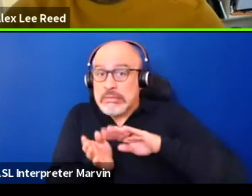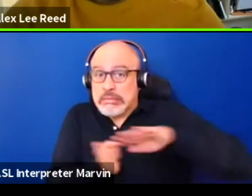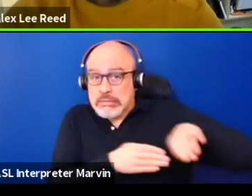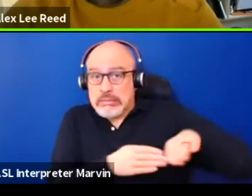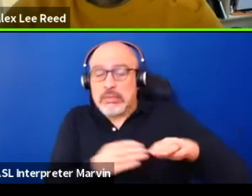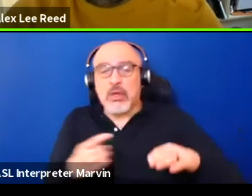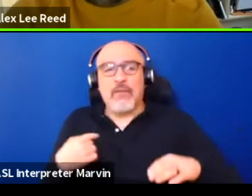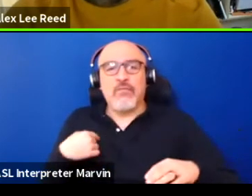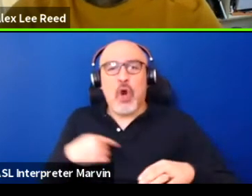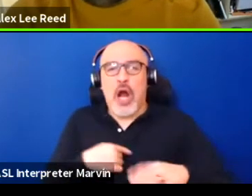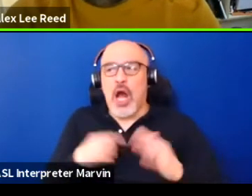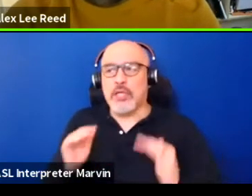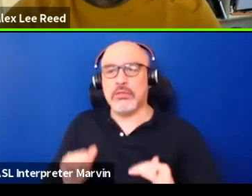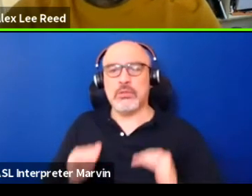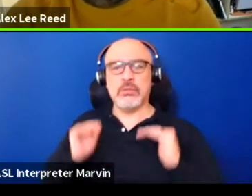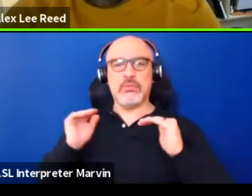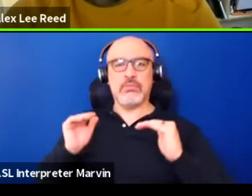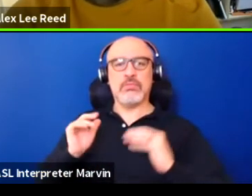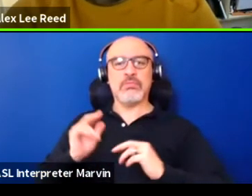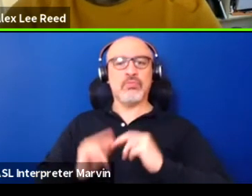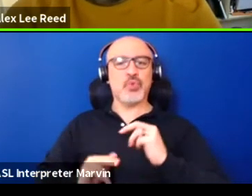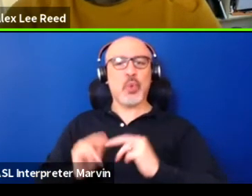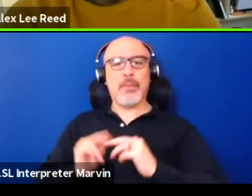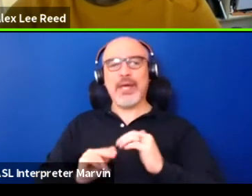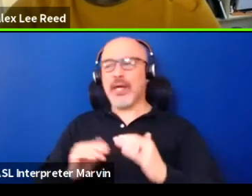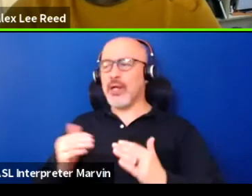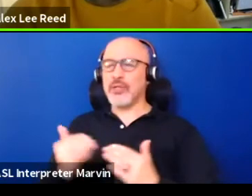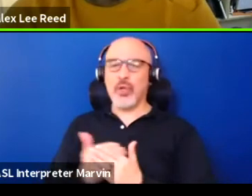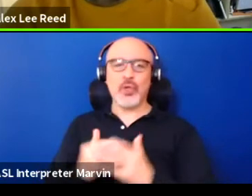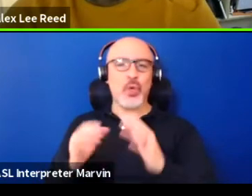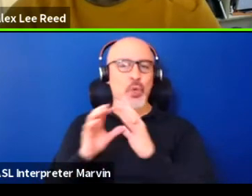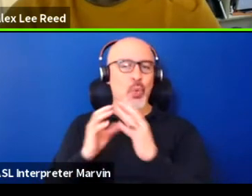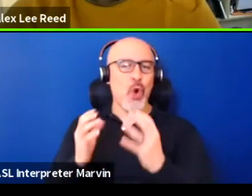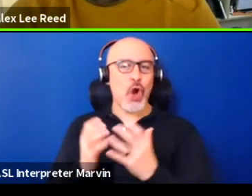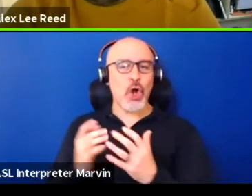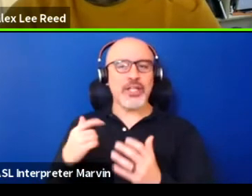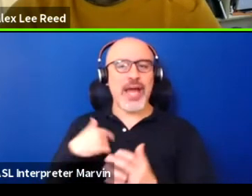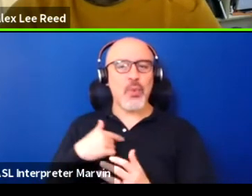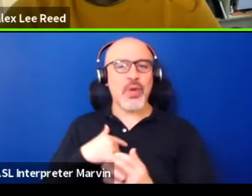up to build this new world that we're imagining?